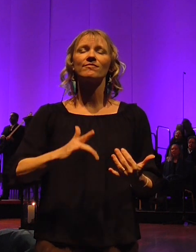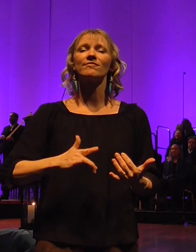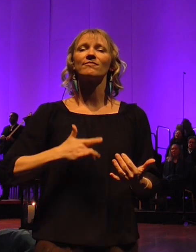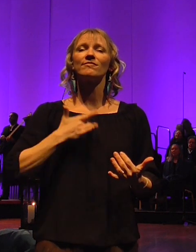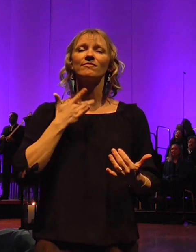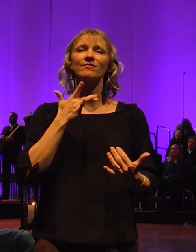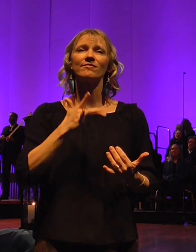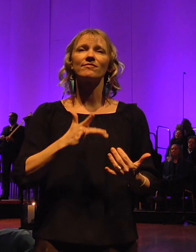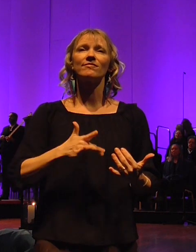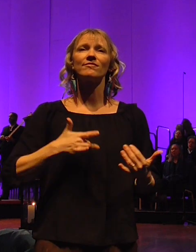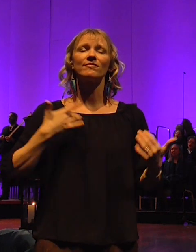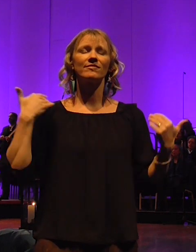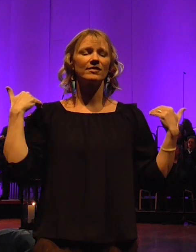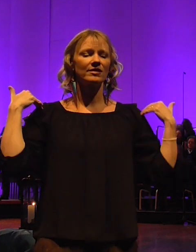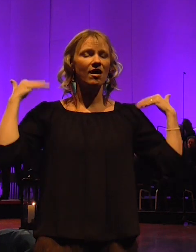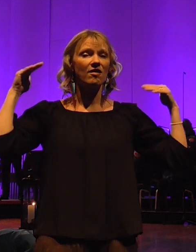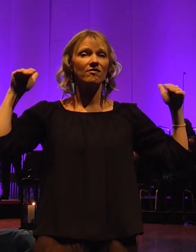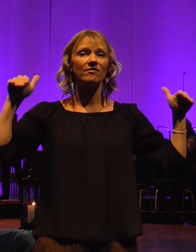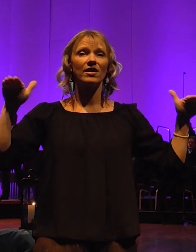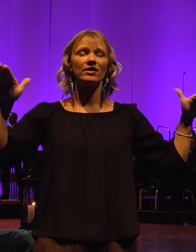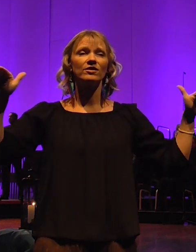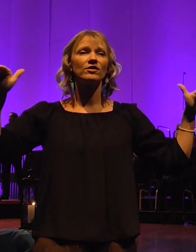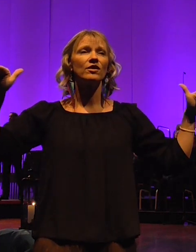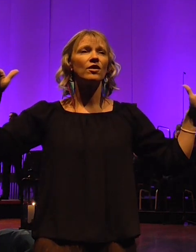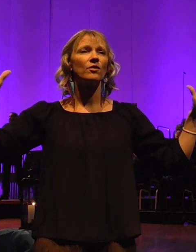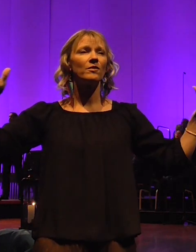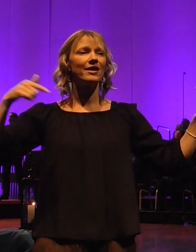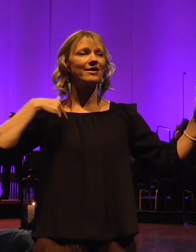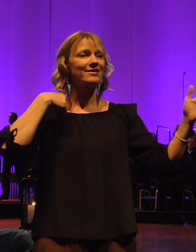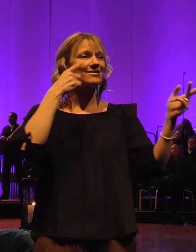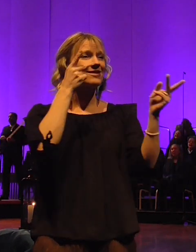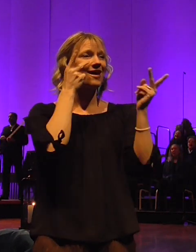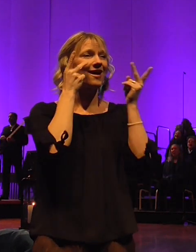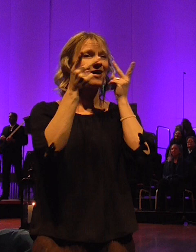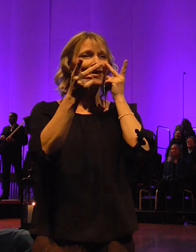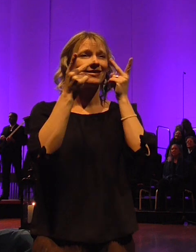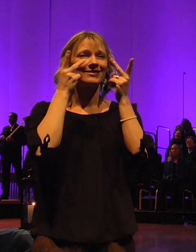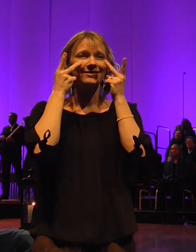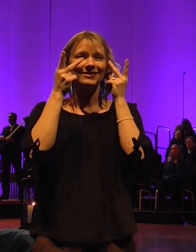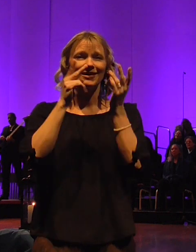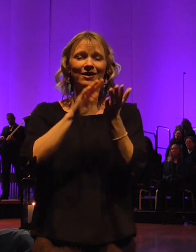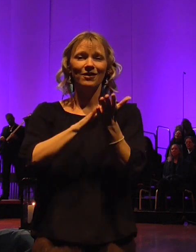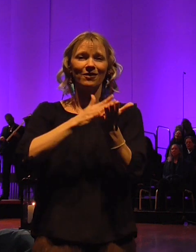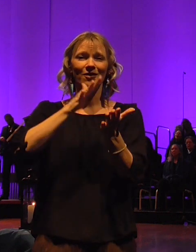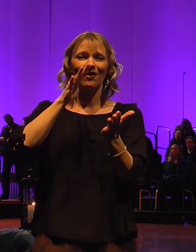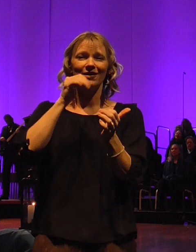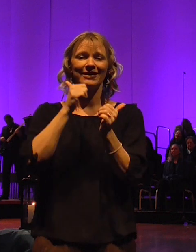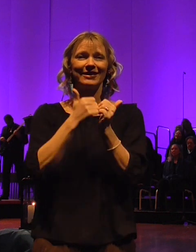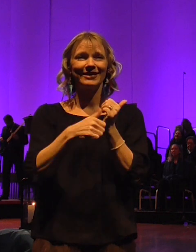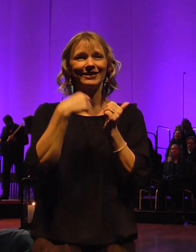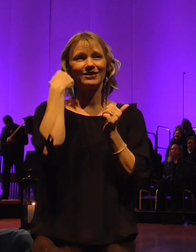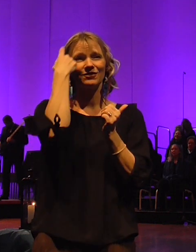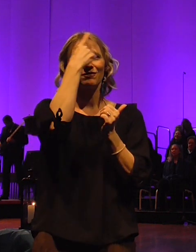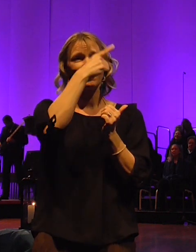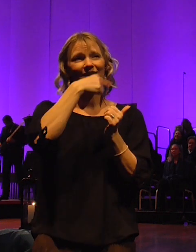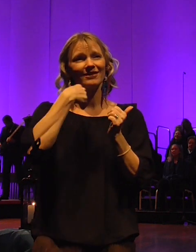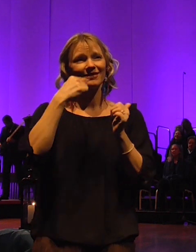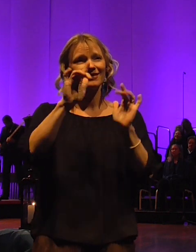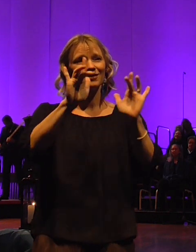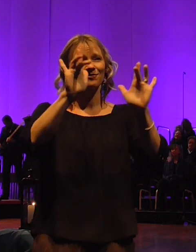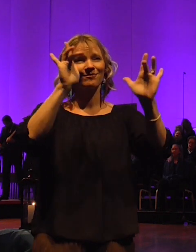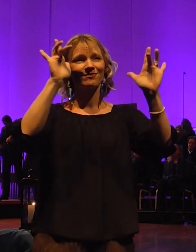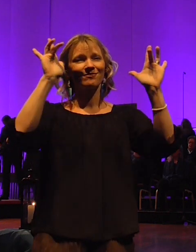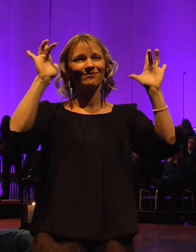I can hear the brush of angel wings. I see glory on each